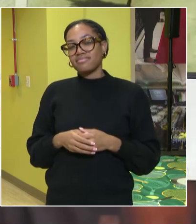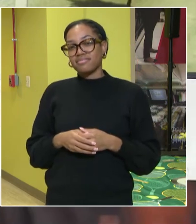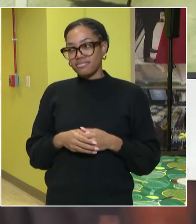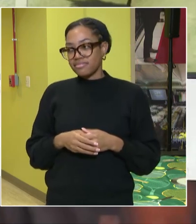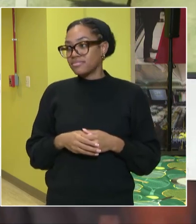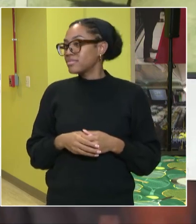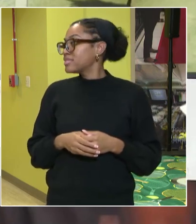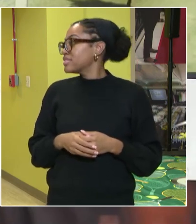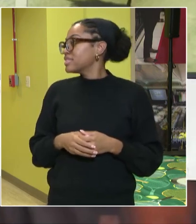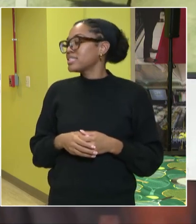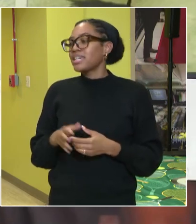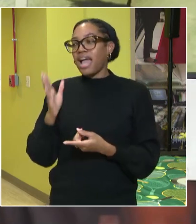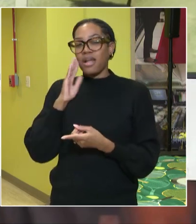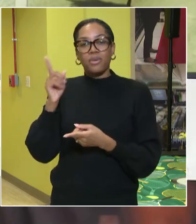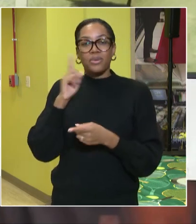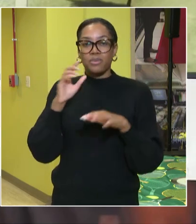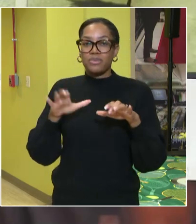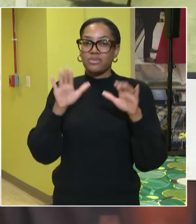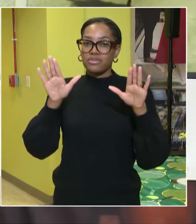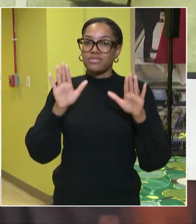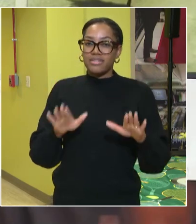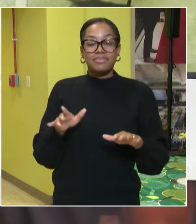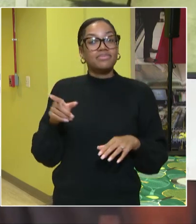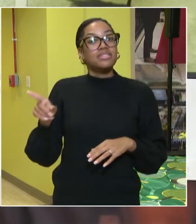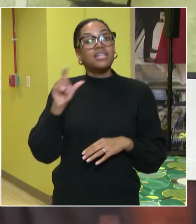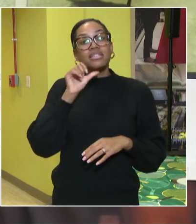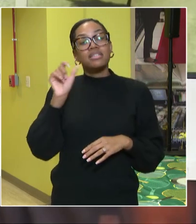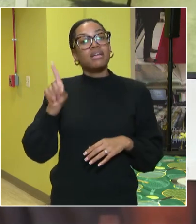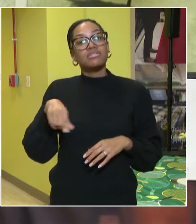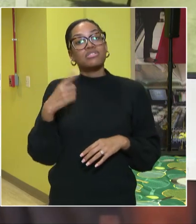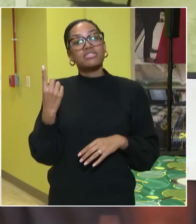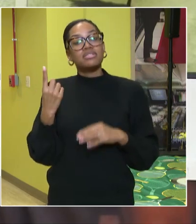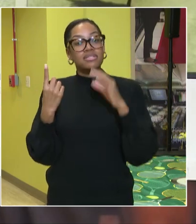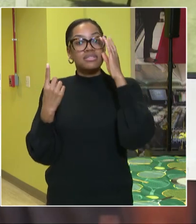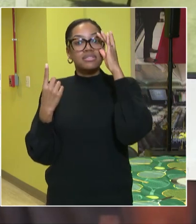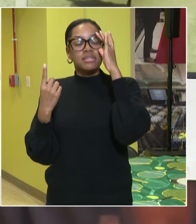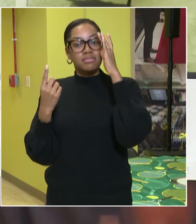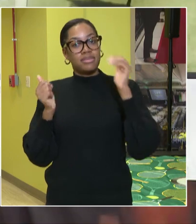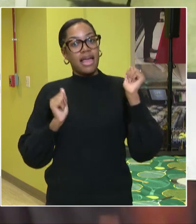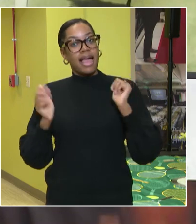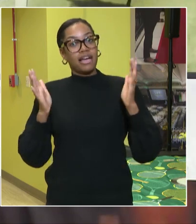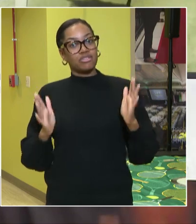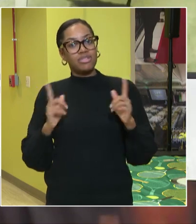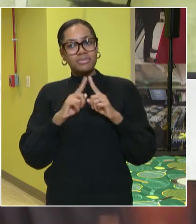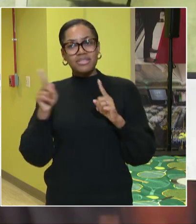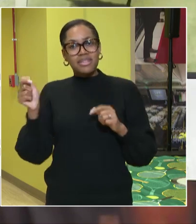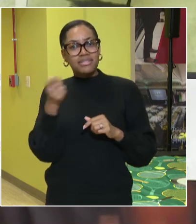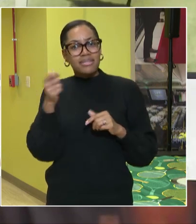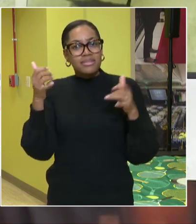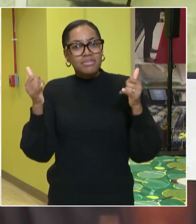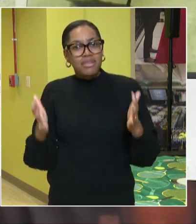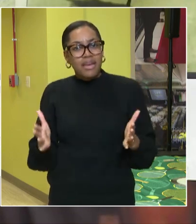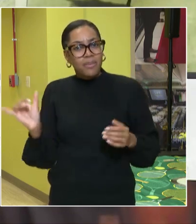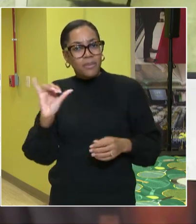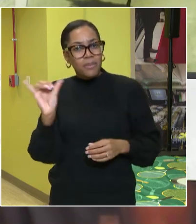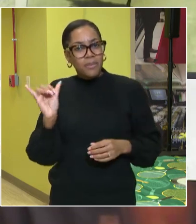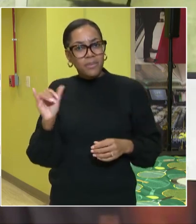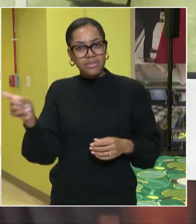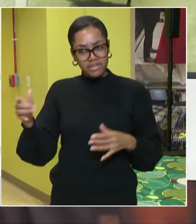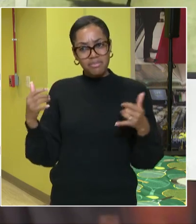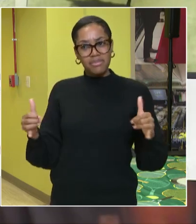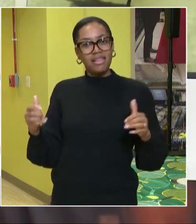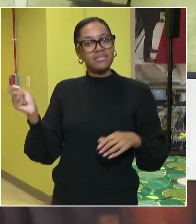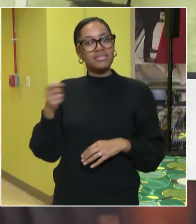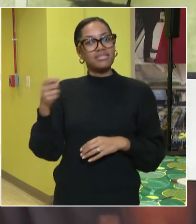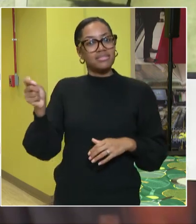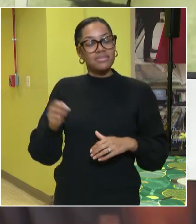And I know you're going to do great. And she's not just an actress, but she's a tennis player. She plays tennis.